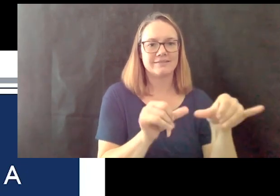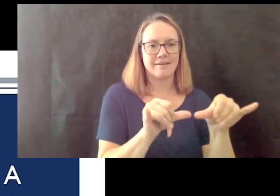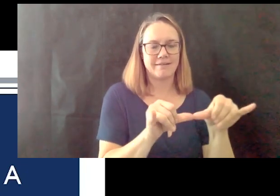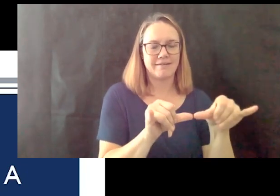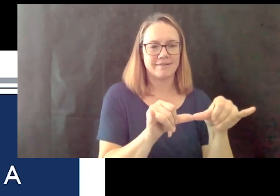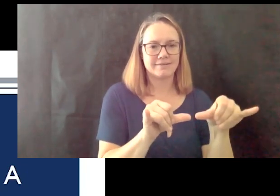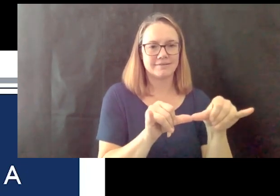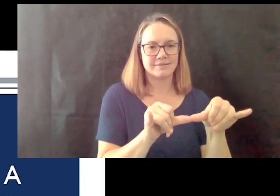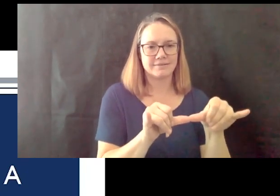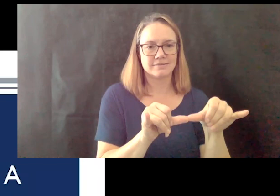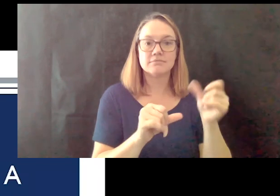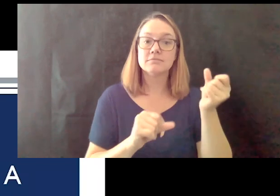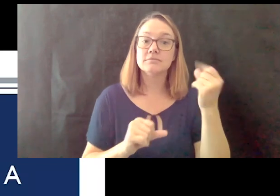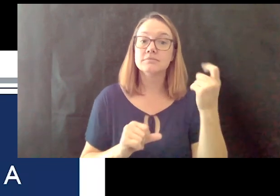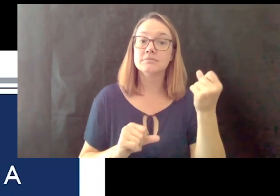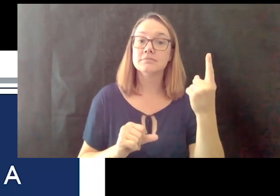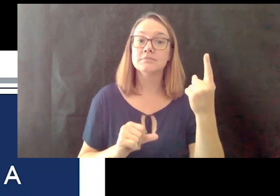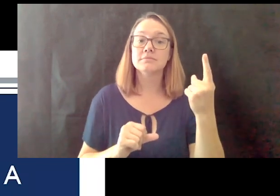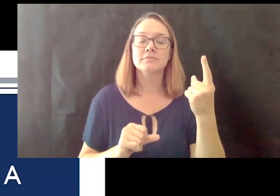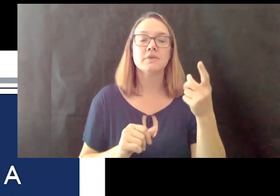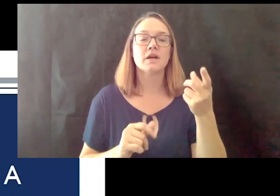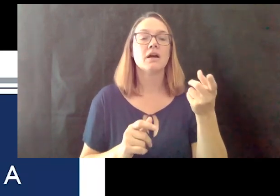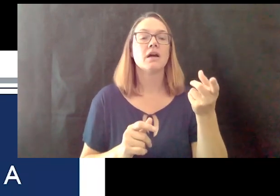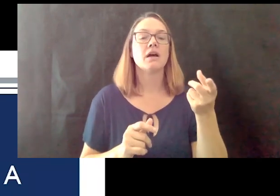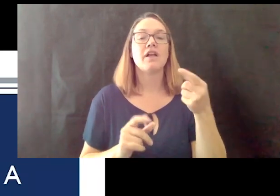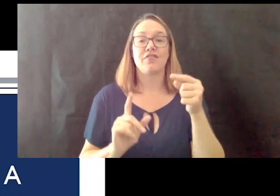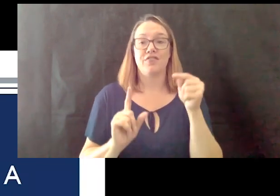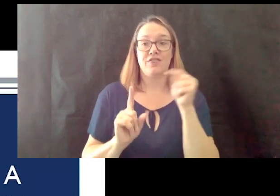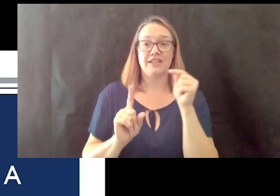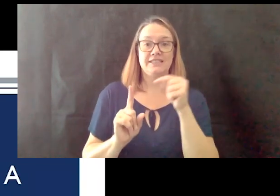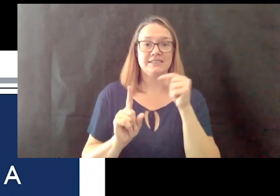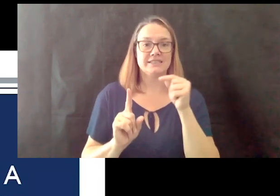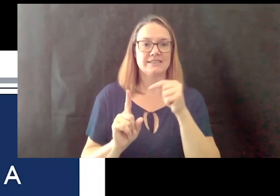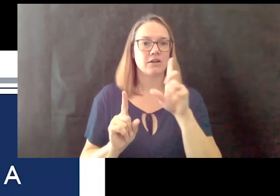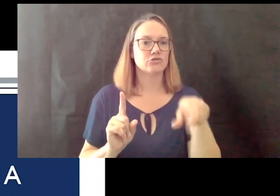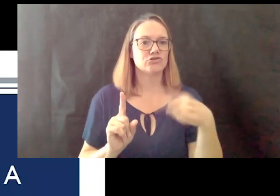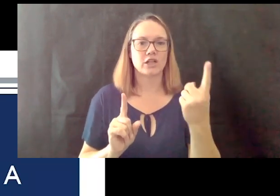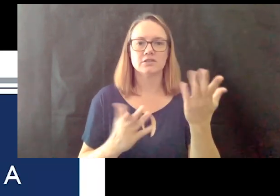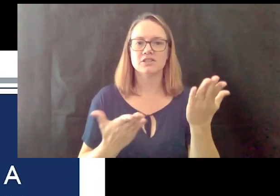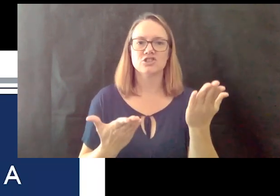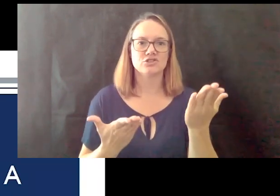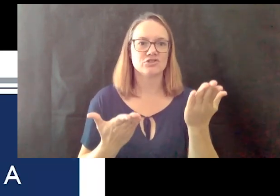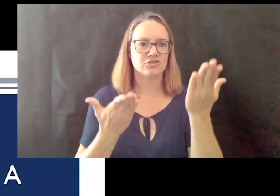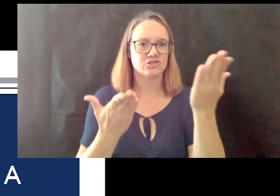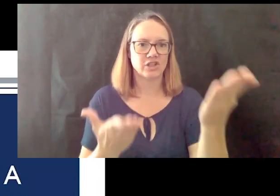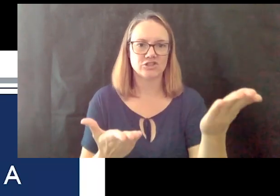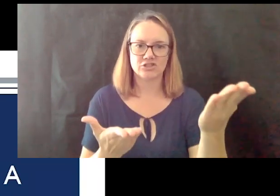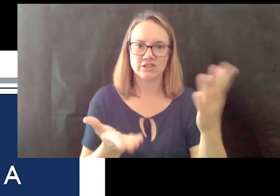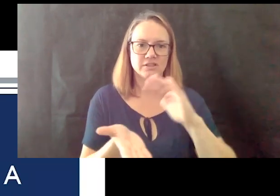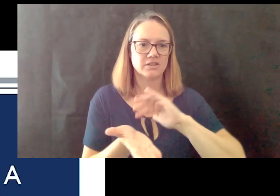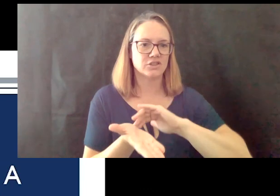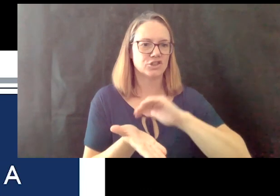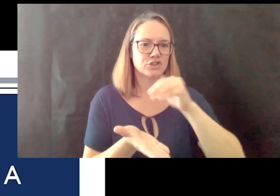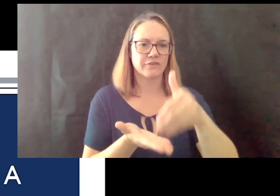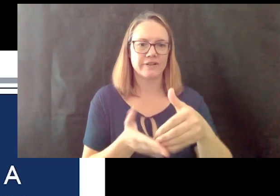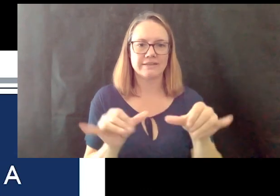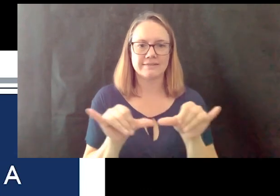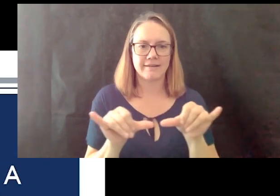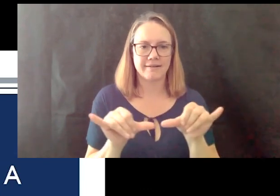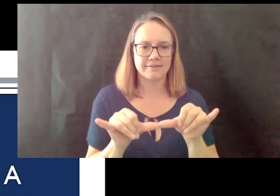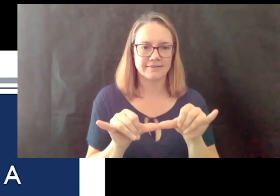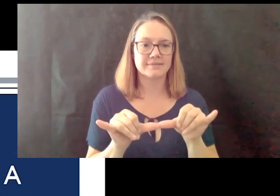for our carbohydrates. So the serving sizes that you see on nutrition facts are just like a suggested